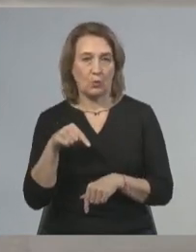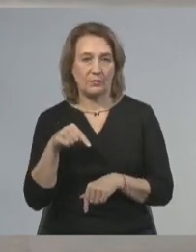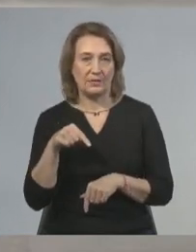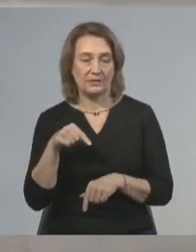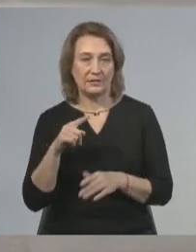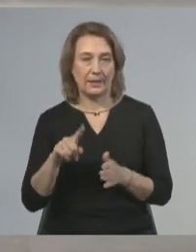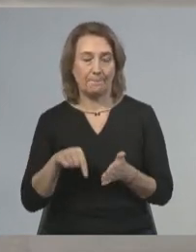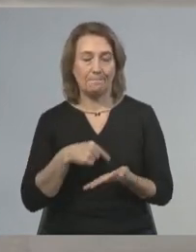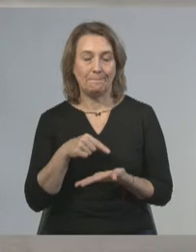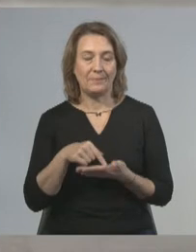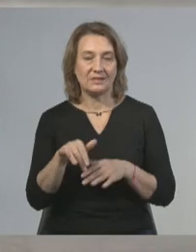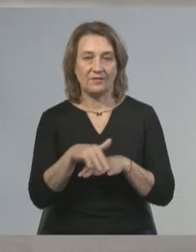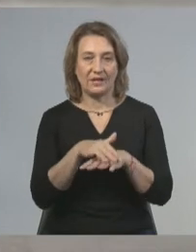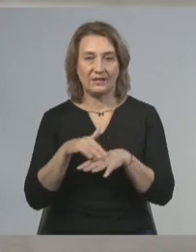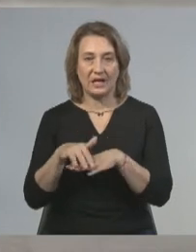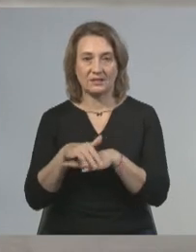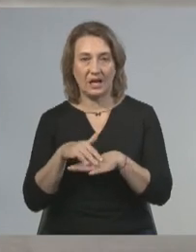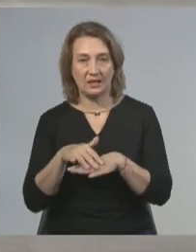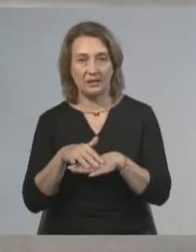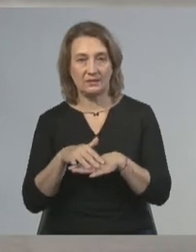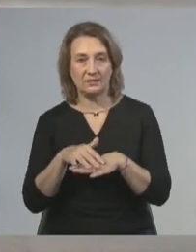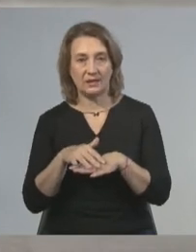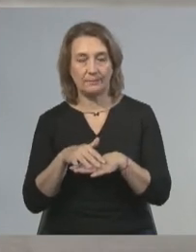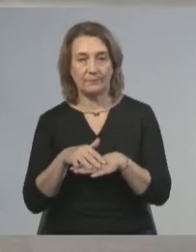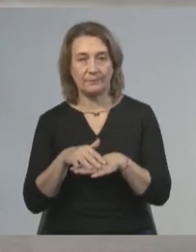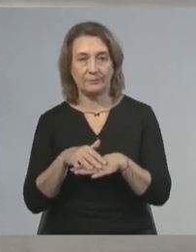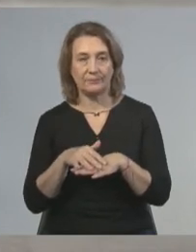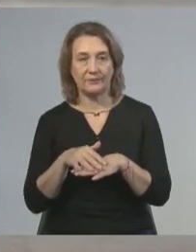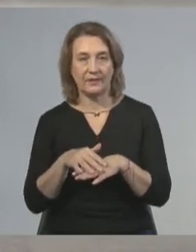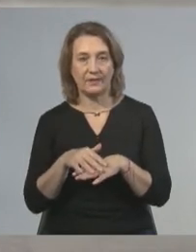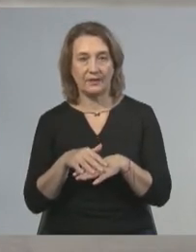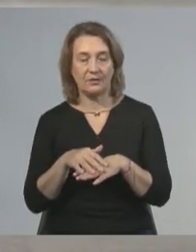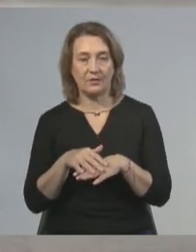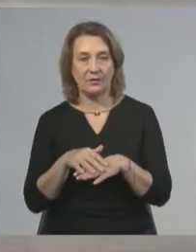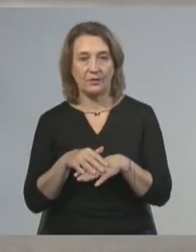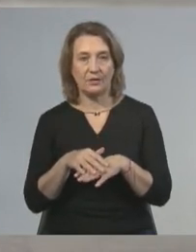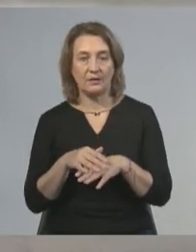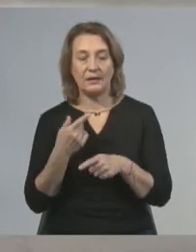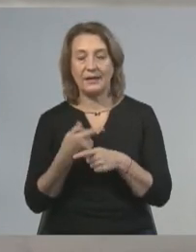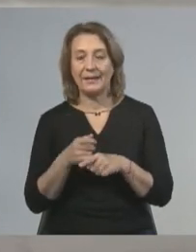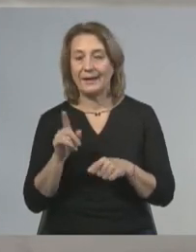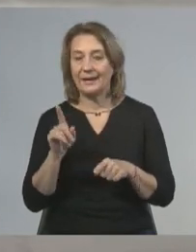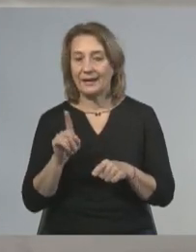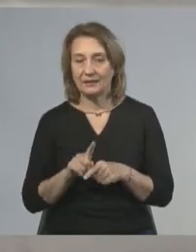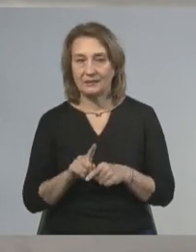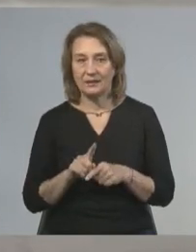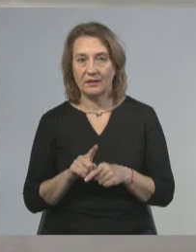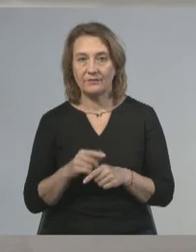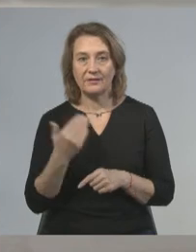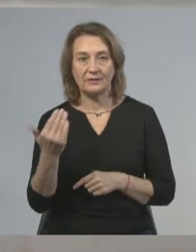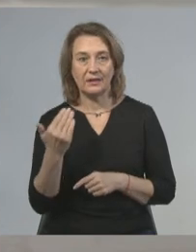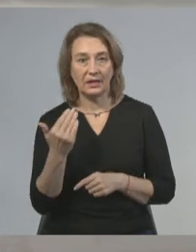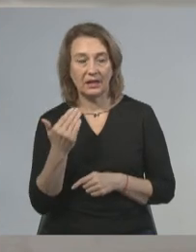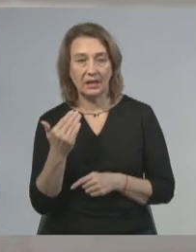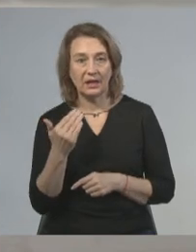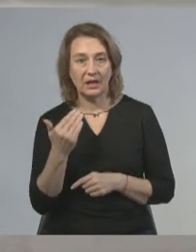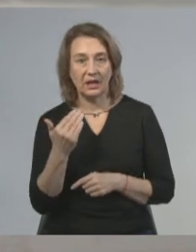because in any case the local population consume consumes of those news